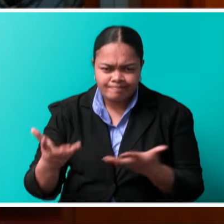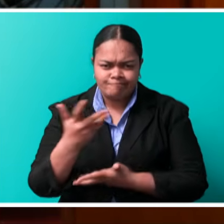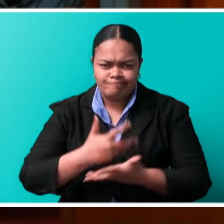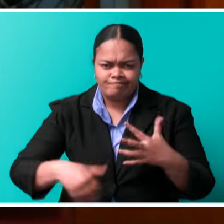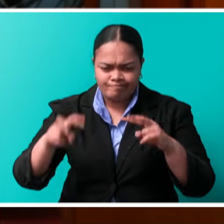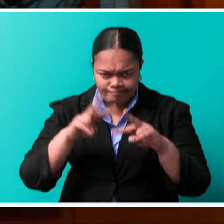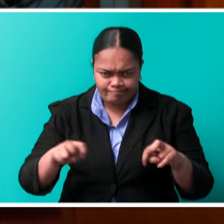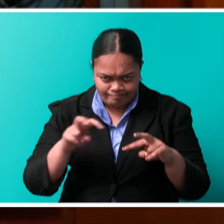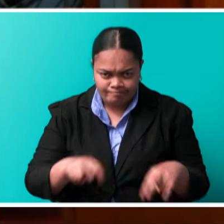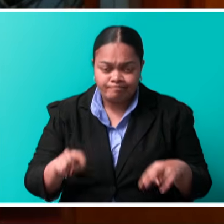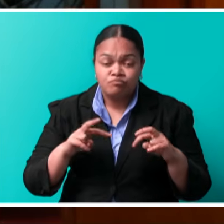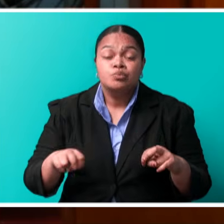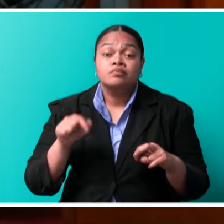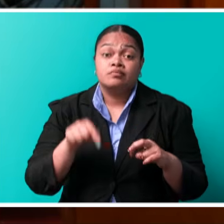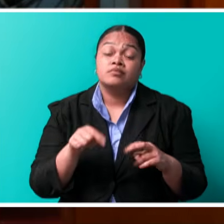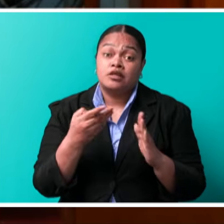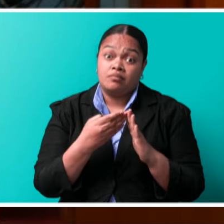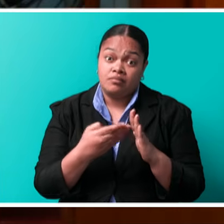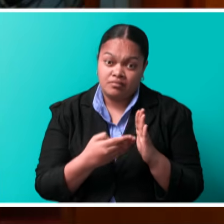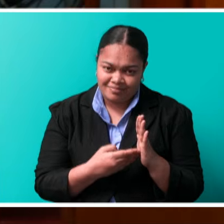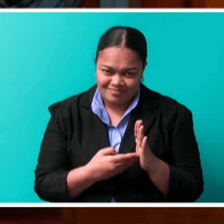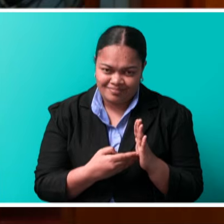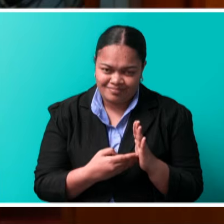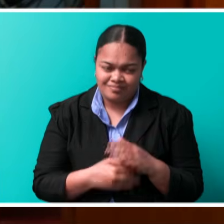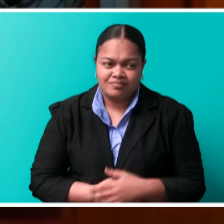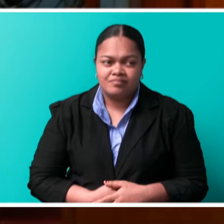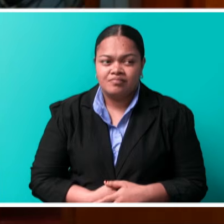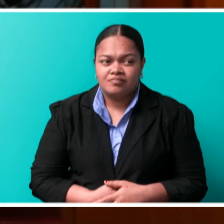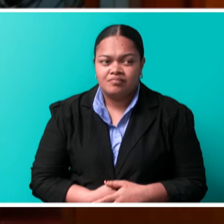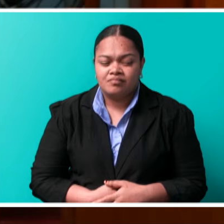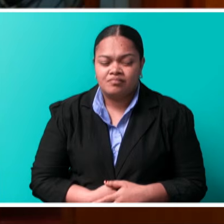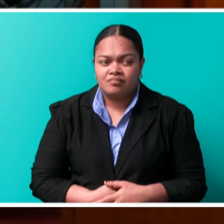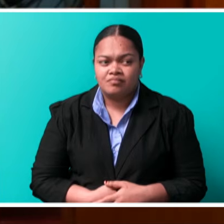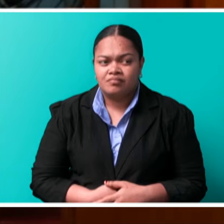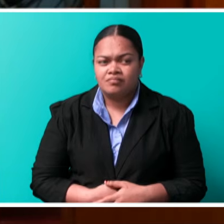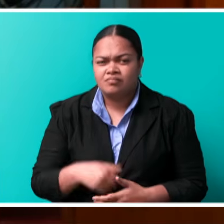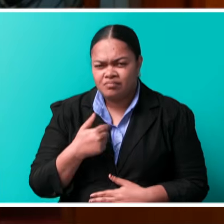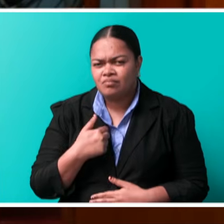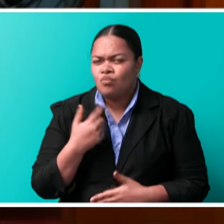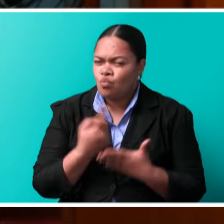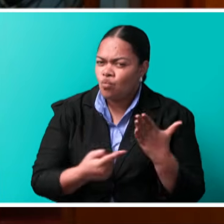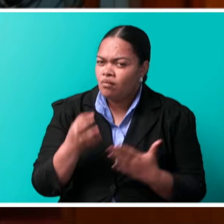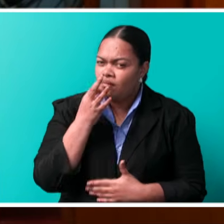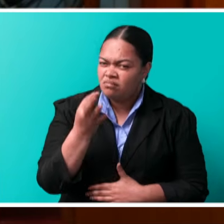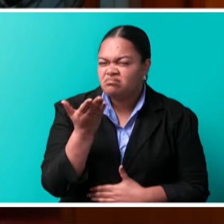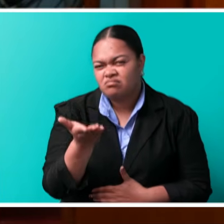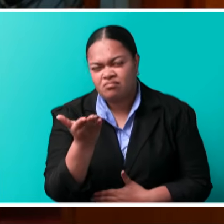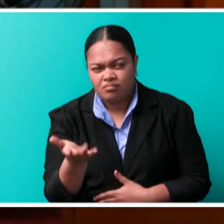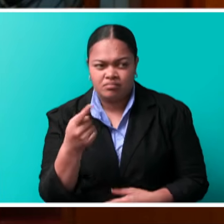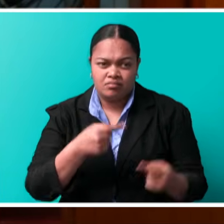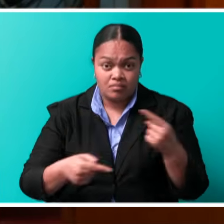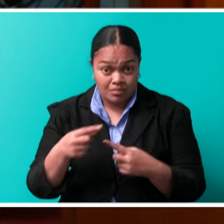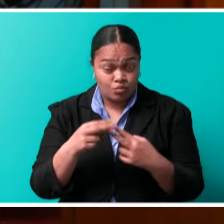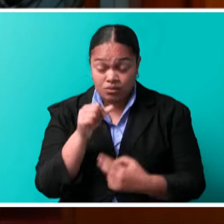this budget as our duty demands. Not only ask that we debate with